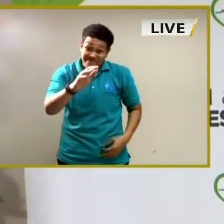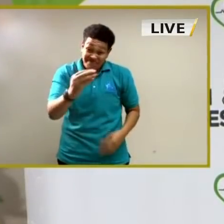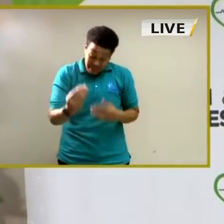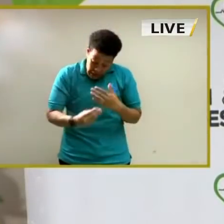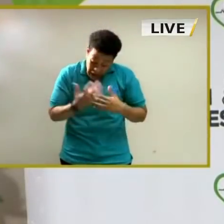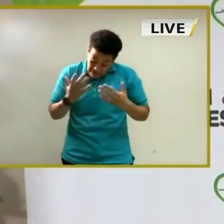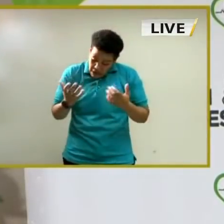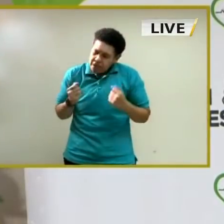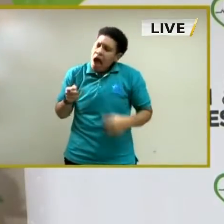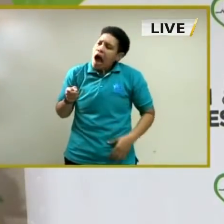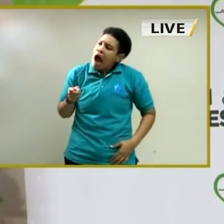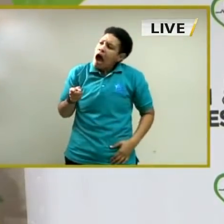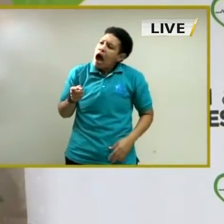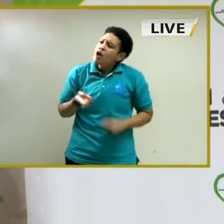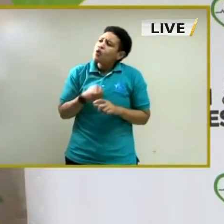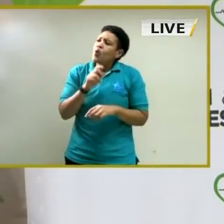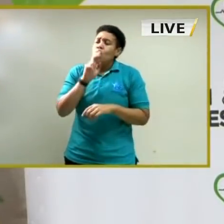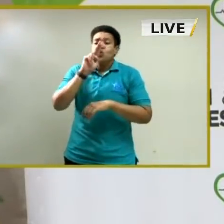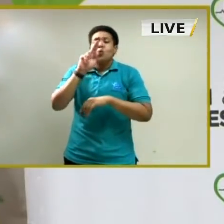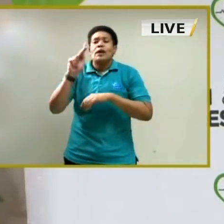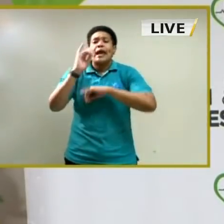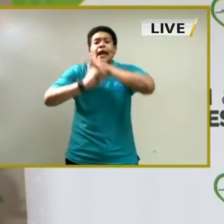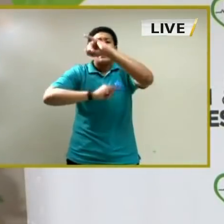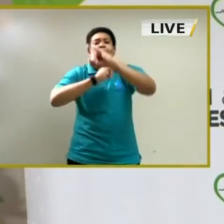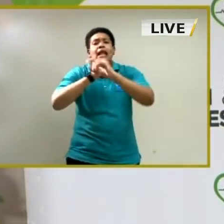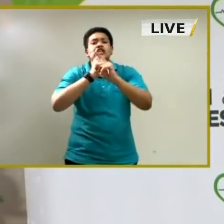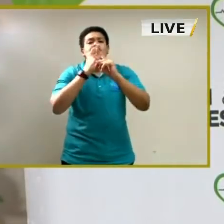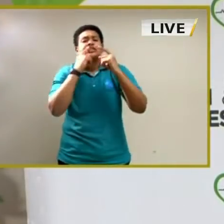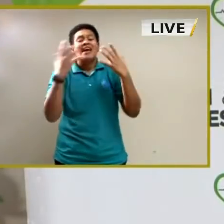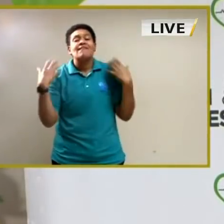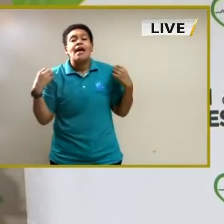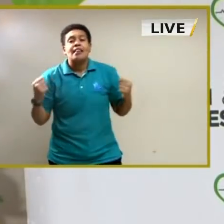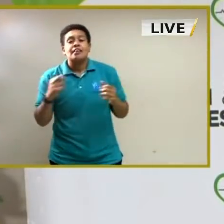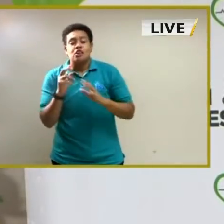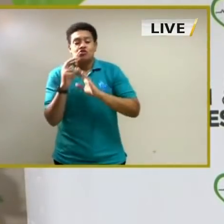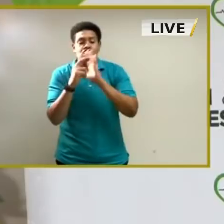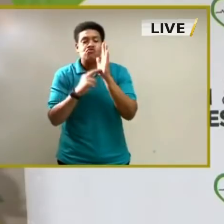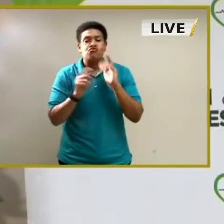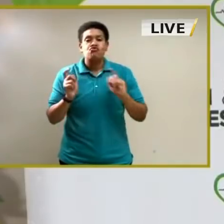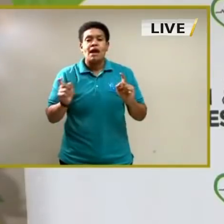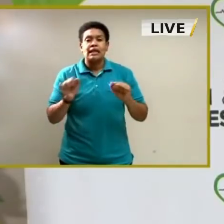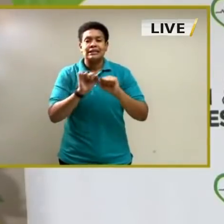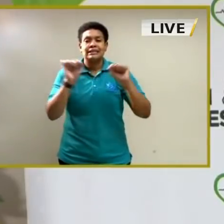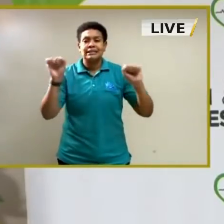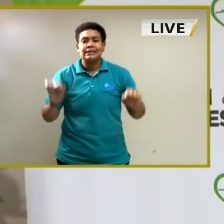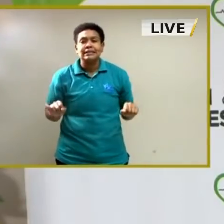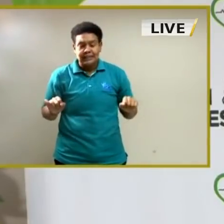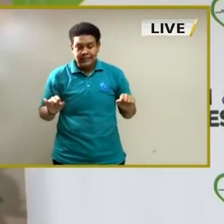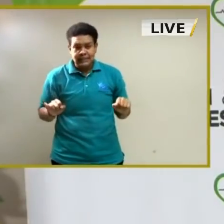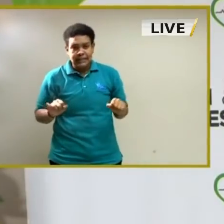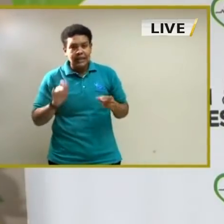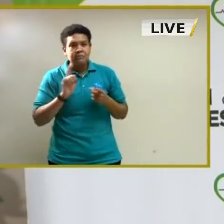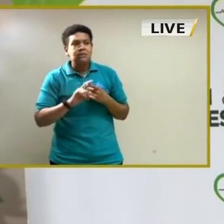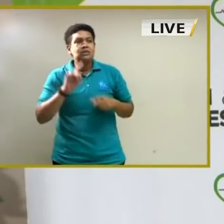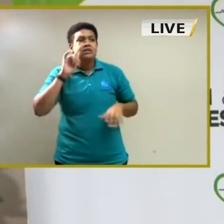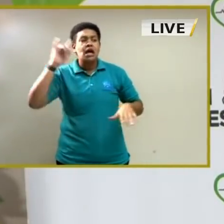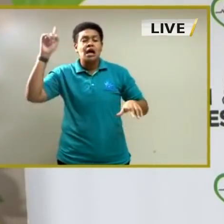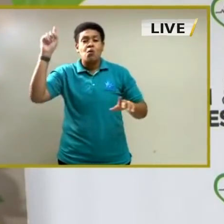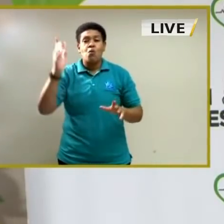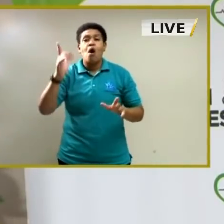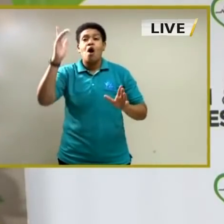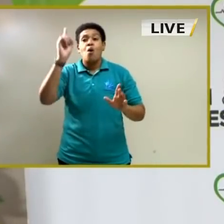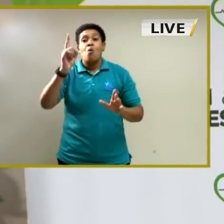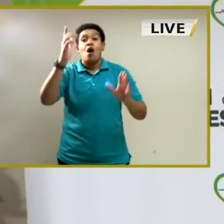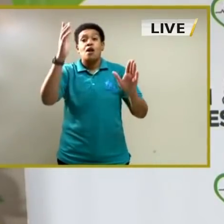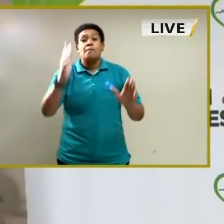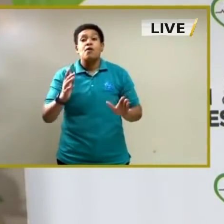through the United Kingdom's international health regulation system that a traveler